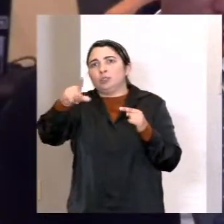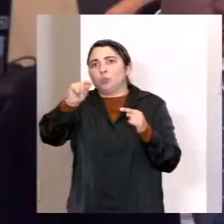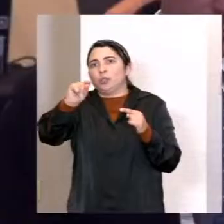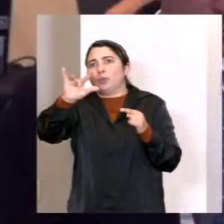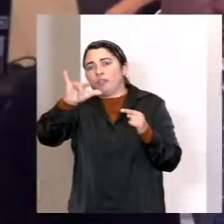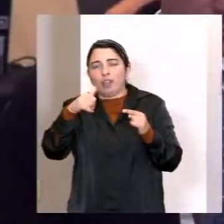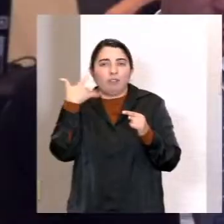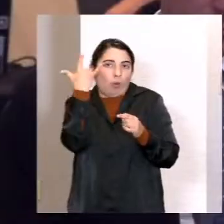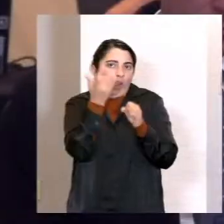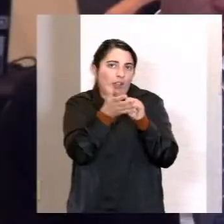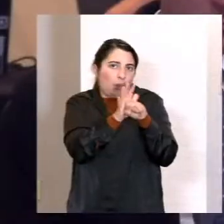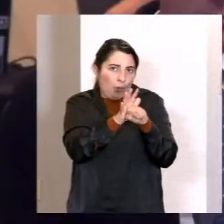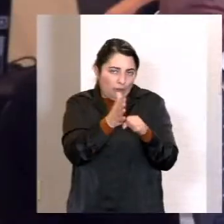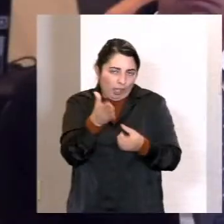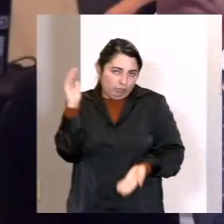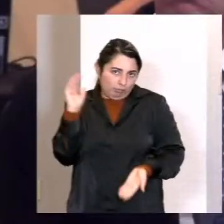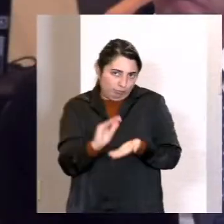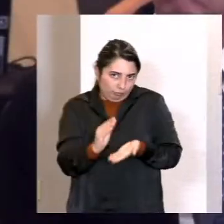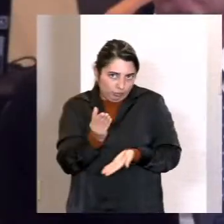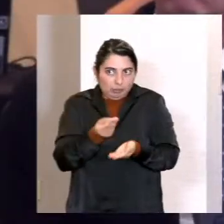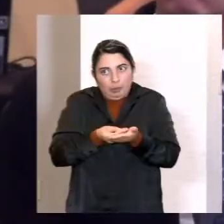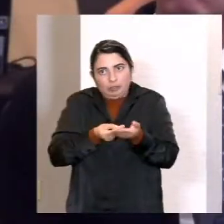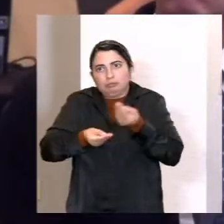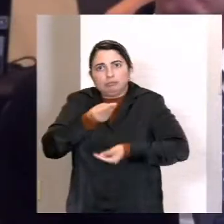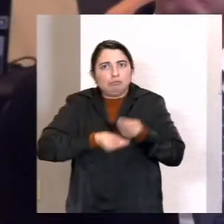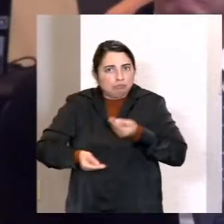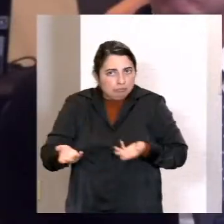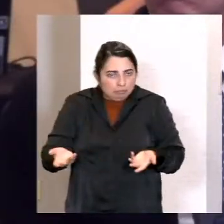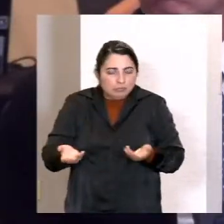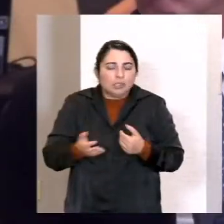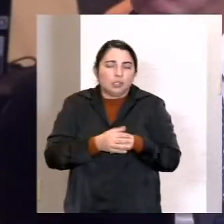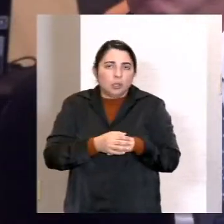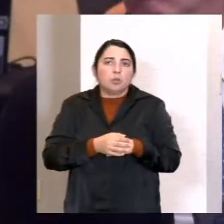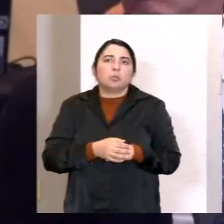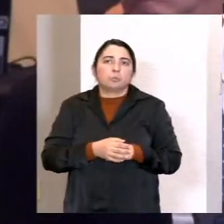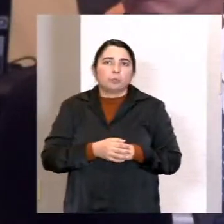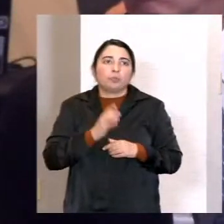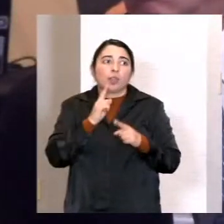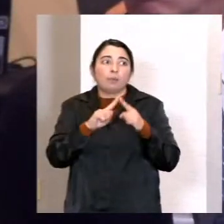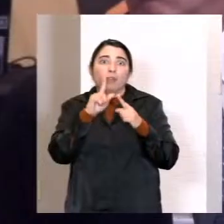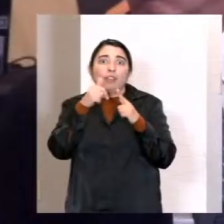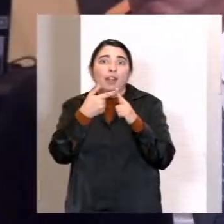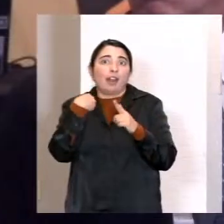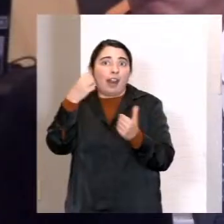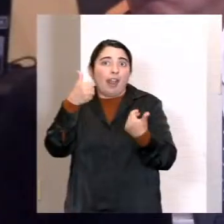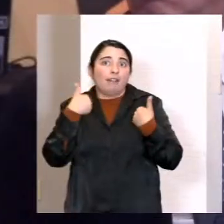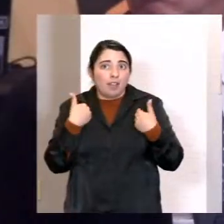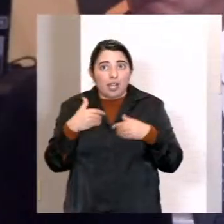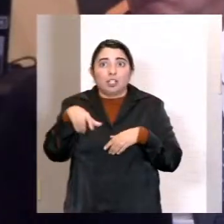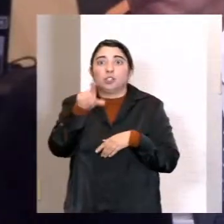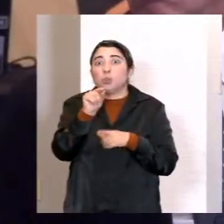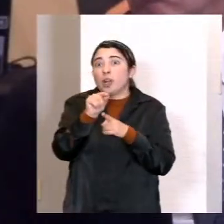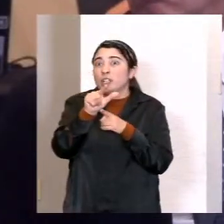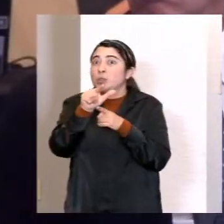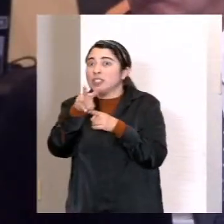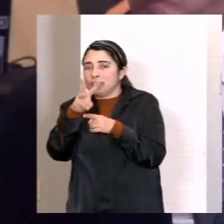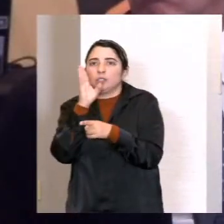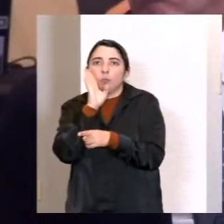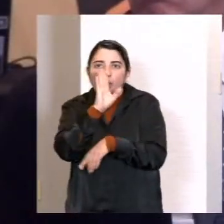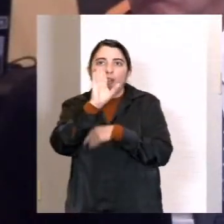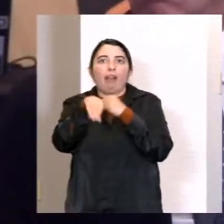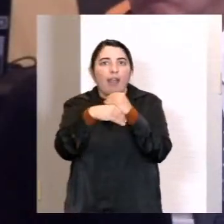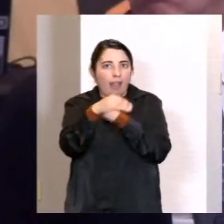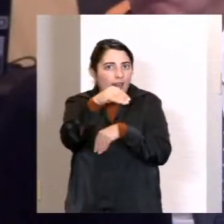due to COVID, but it was going to be reinstated in the plans that came in about 2026 or something like